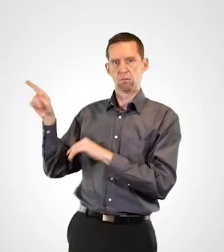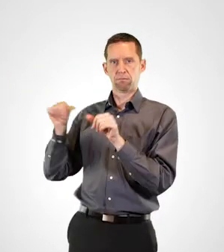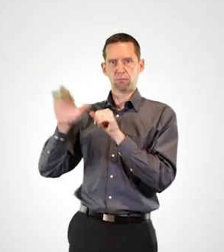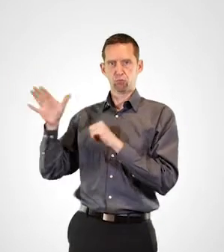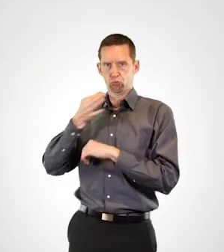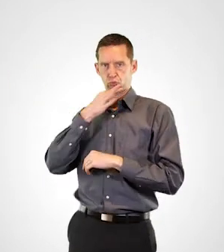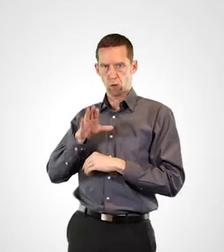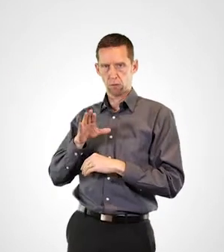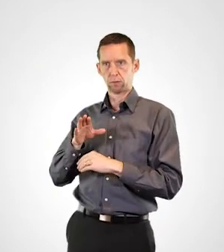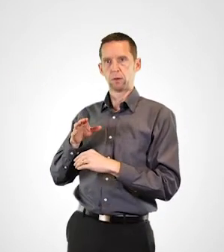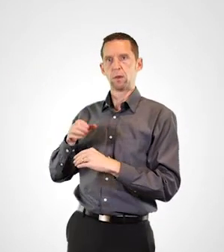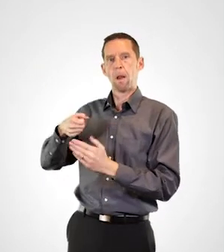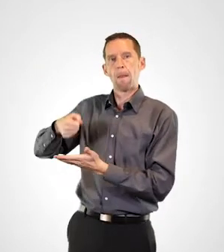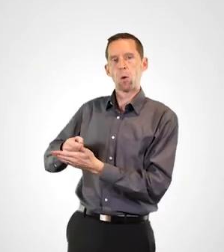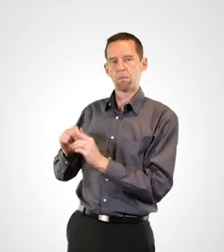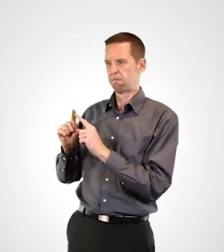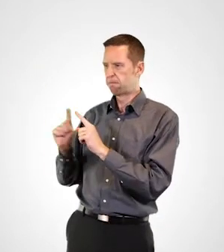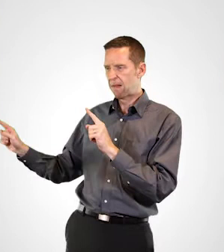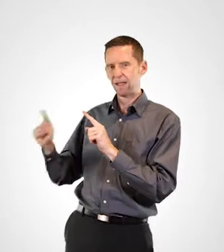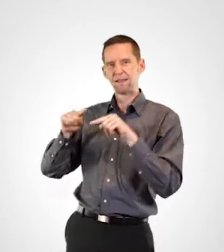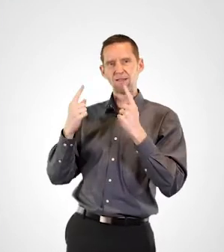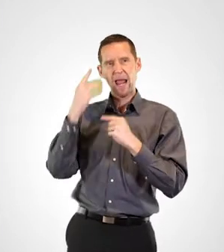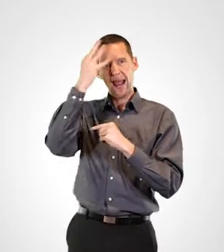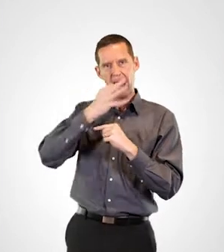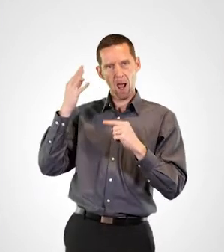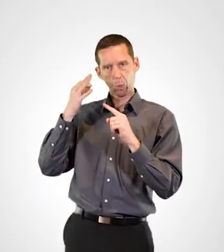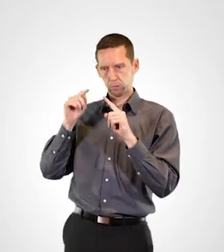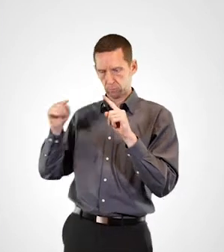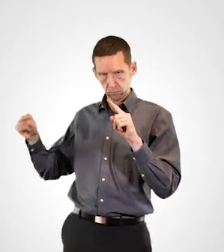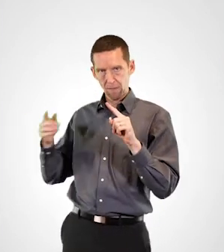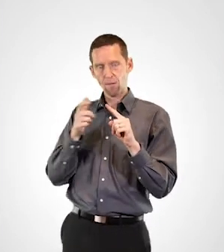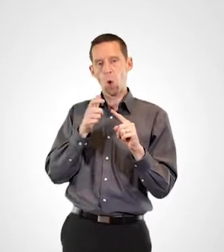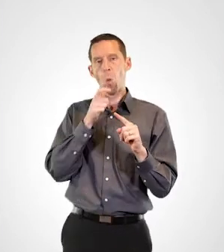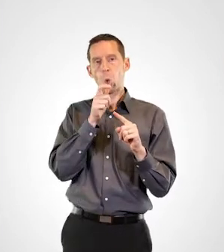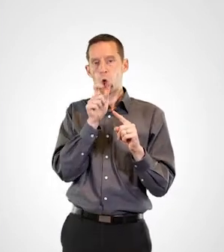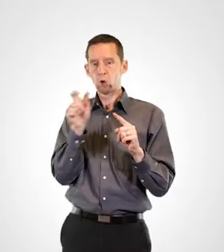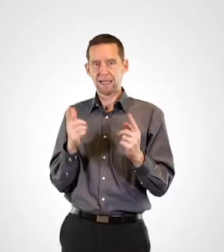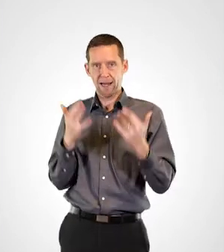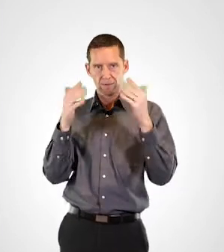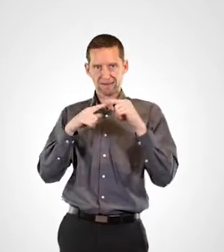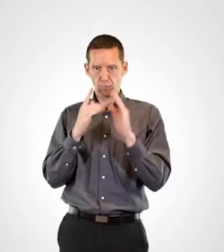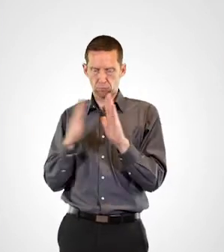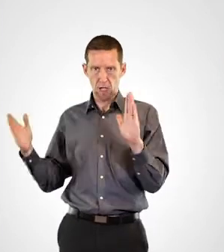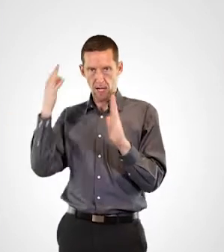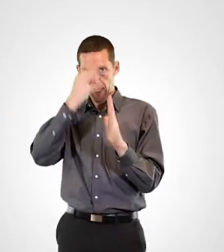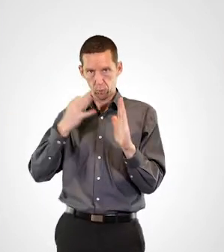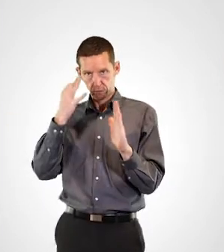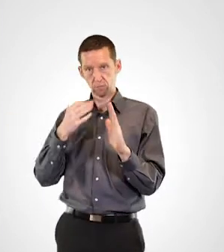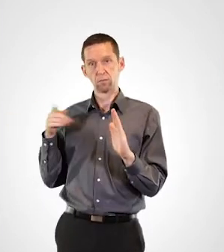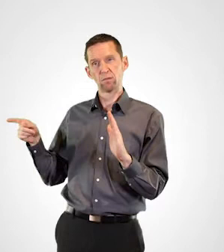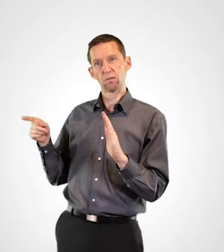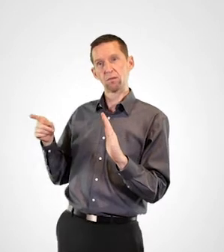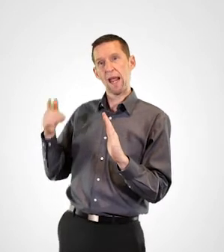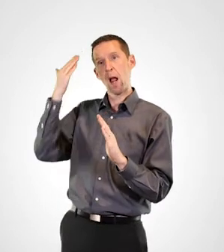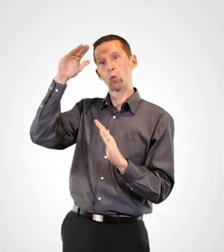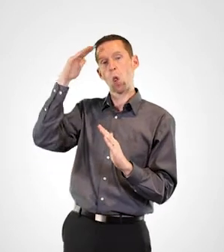child. And across the bottom are the different hours, the word counts, so the bars are the word counts at each different hour. And you can see that we were getting